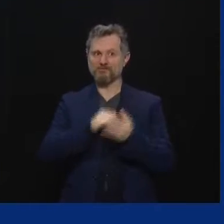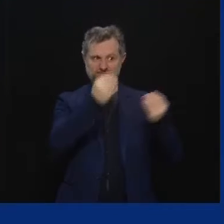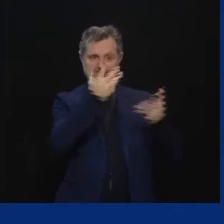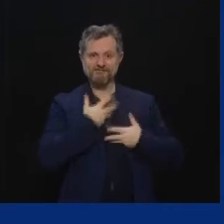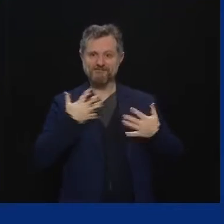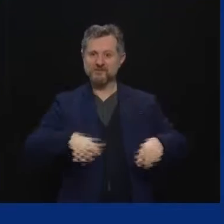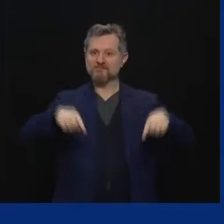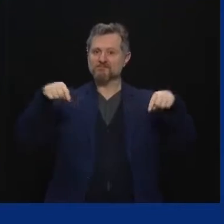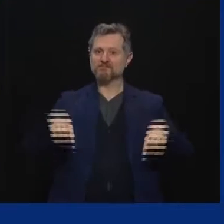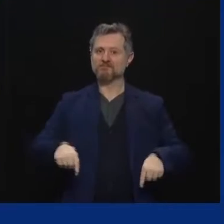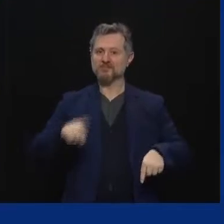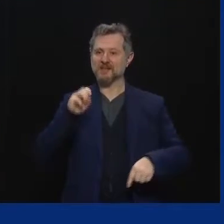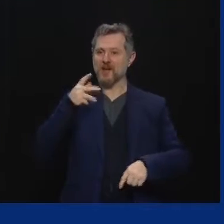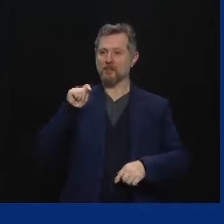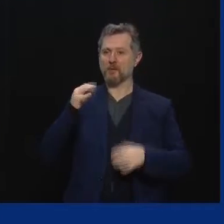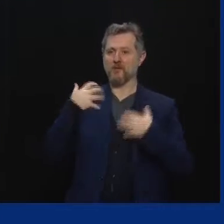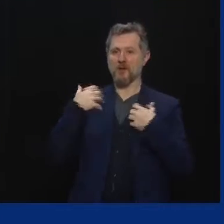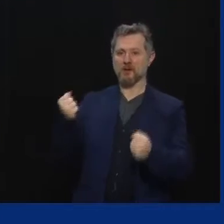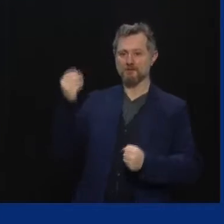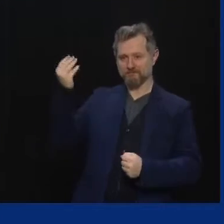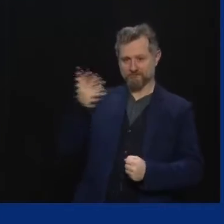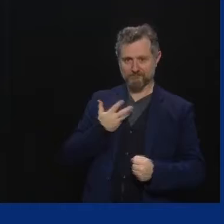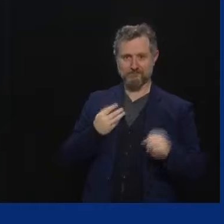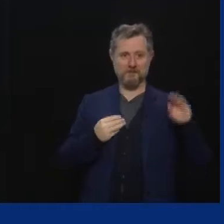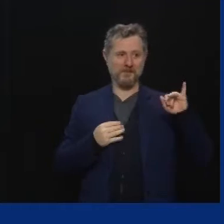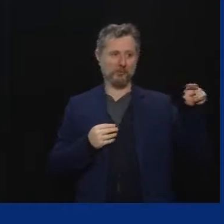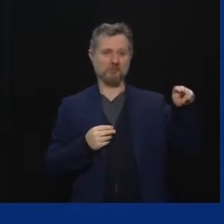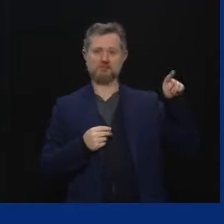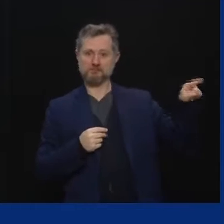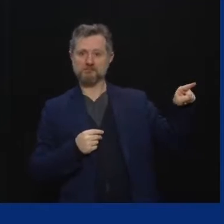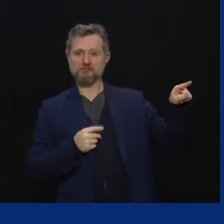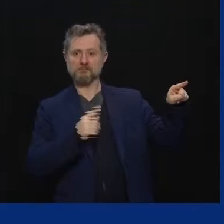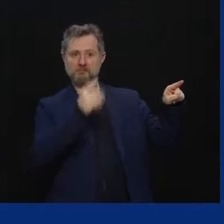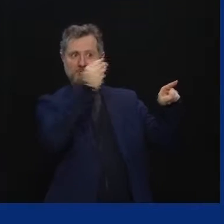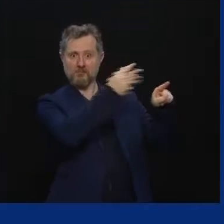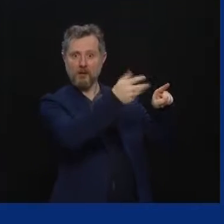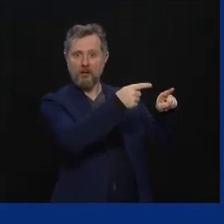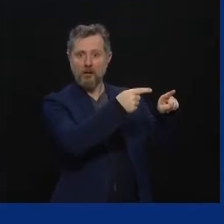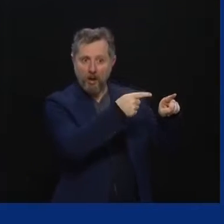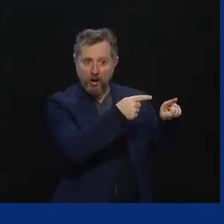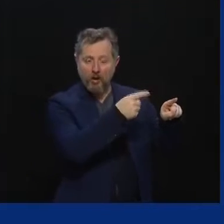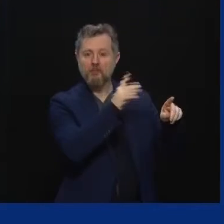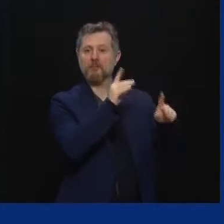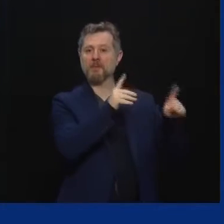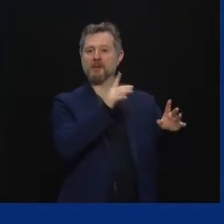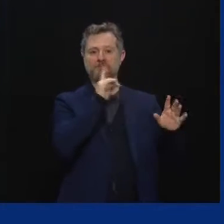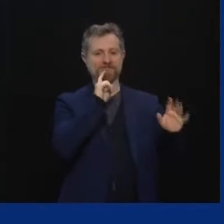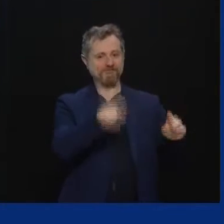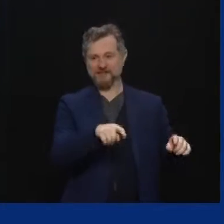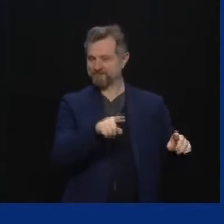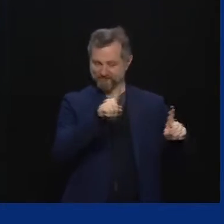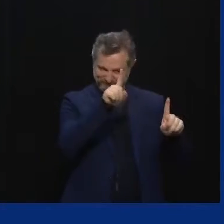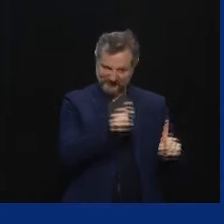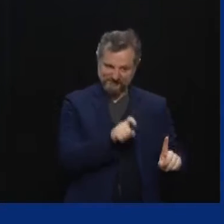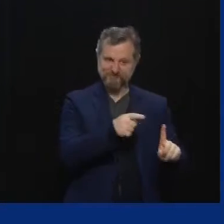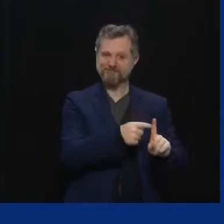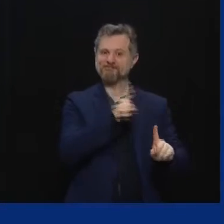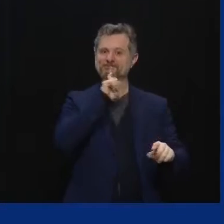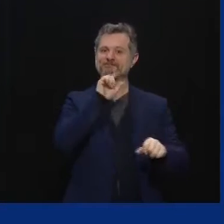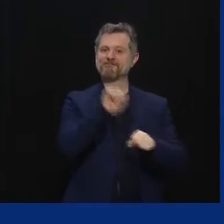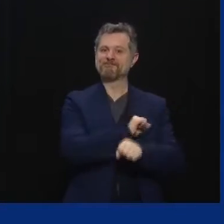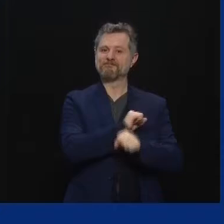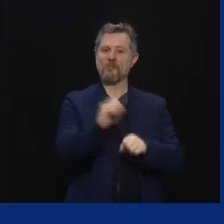constituents has tested positive for Omicron. This individual had spent time in New York